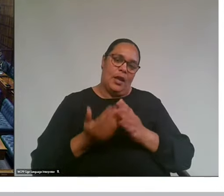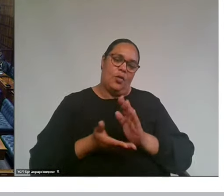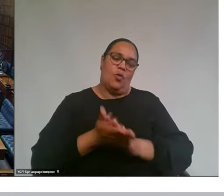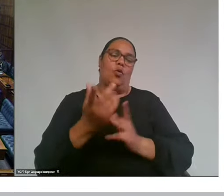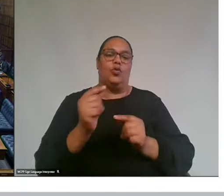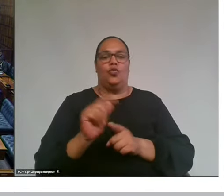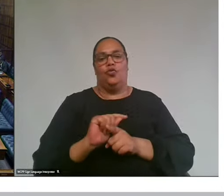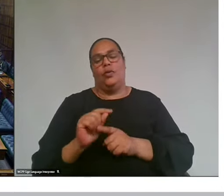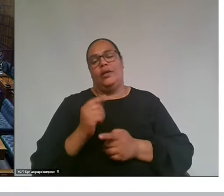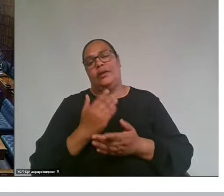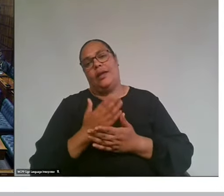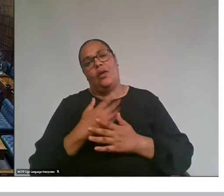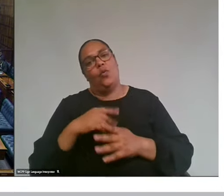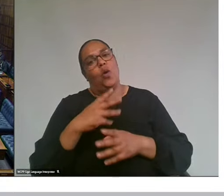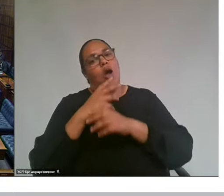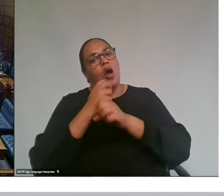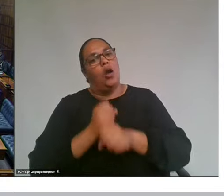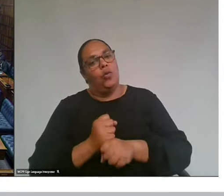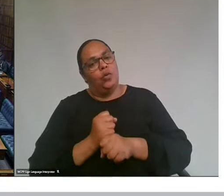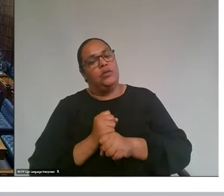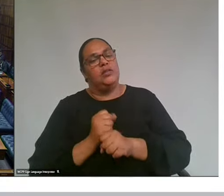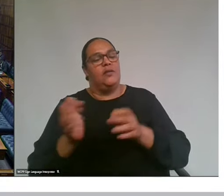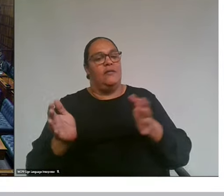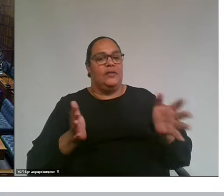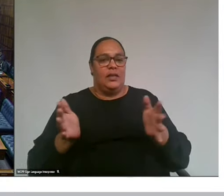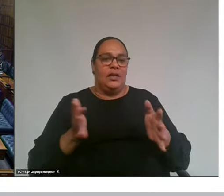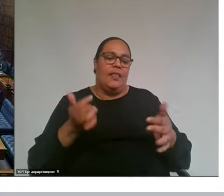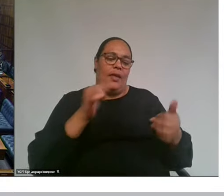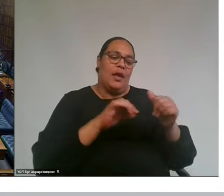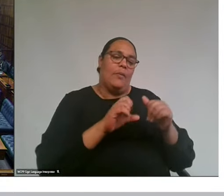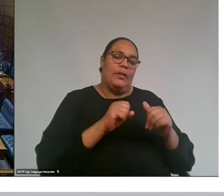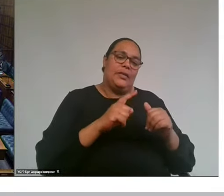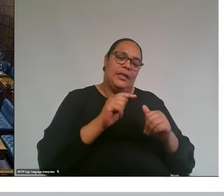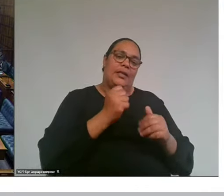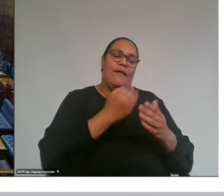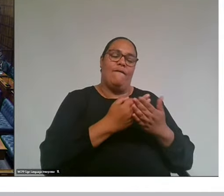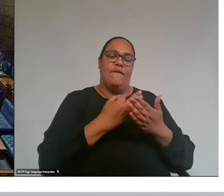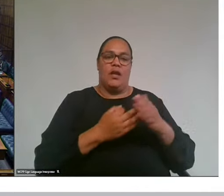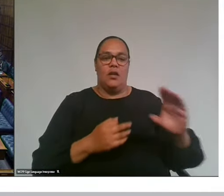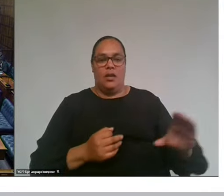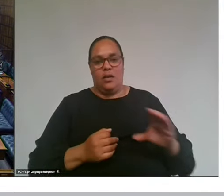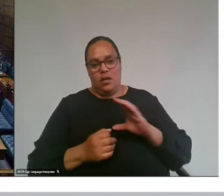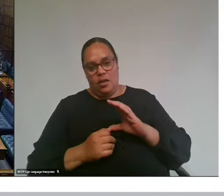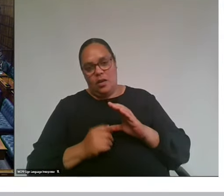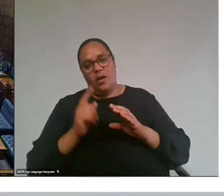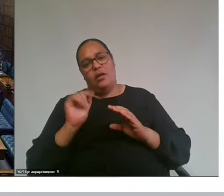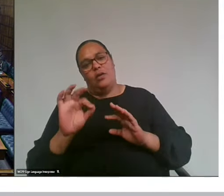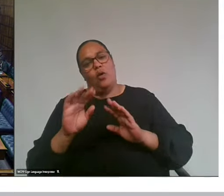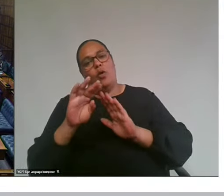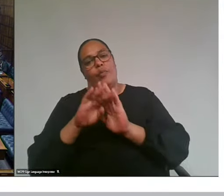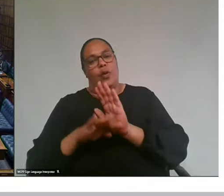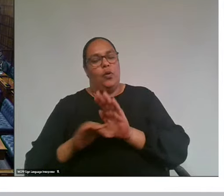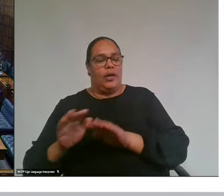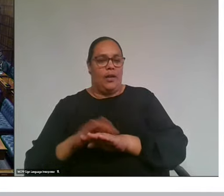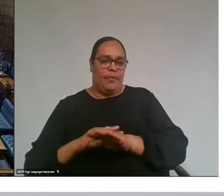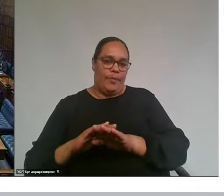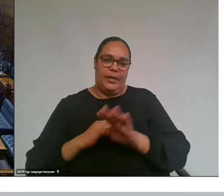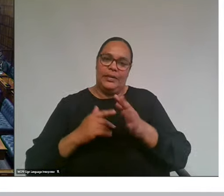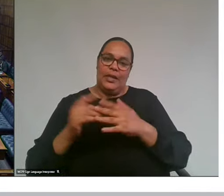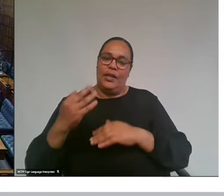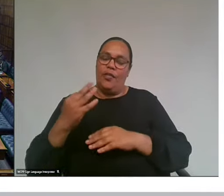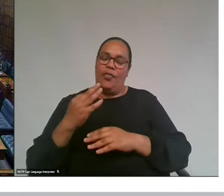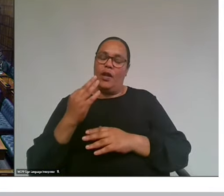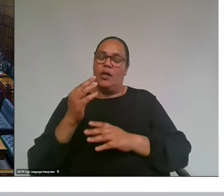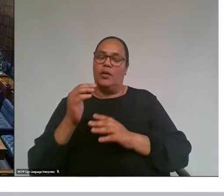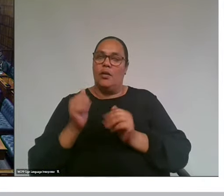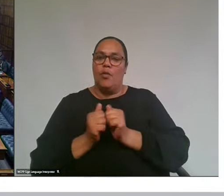there um we host the facility the CER is providing the funding on a program basis and any third party